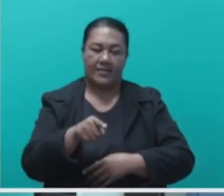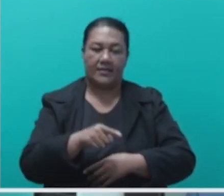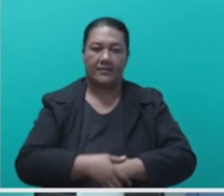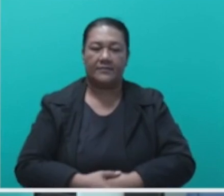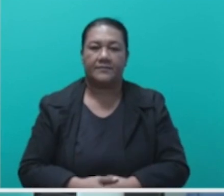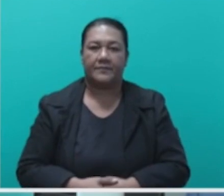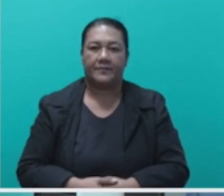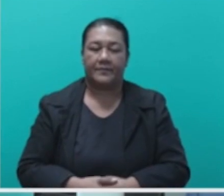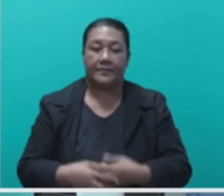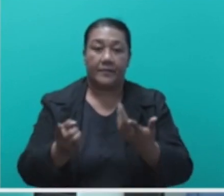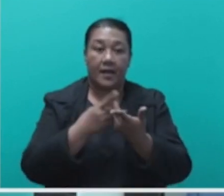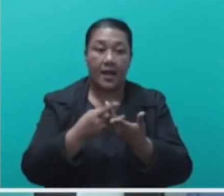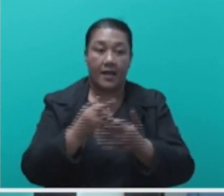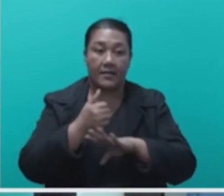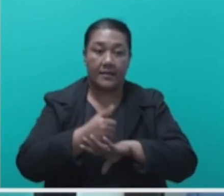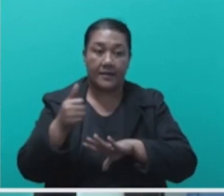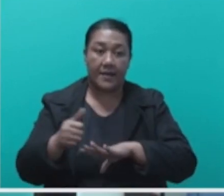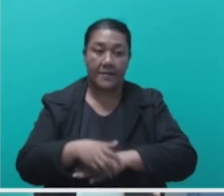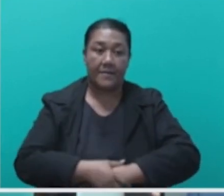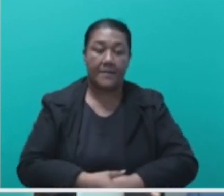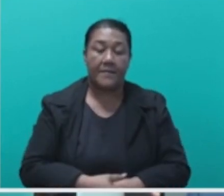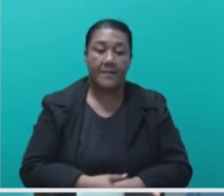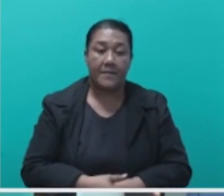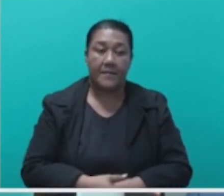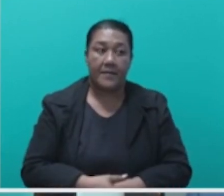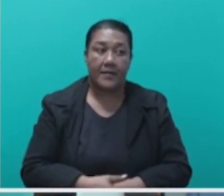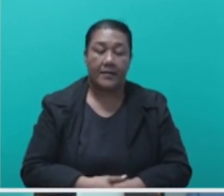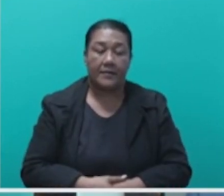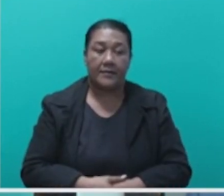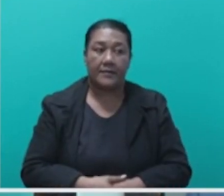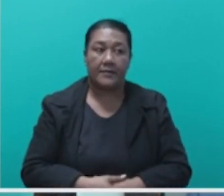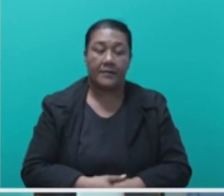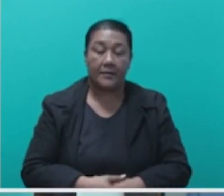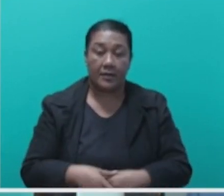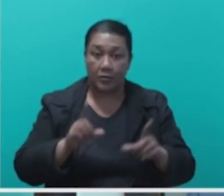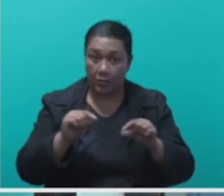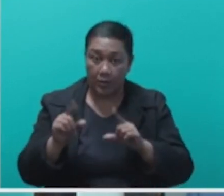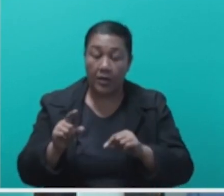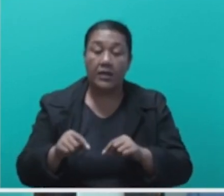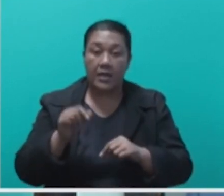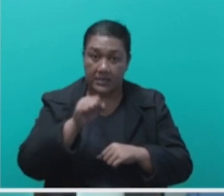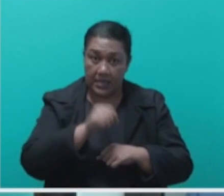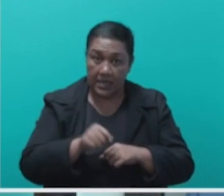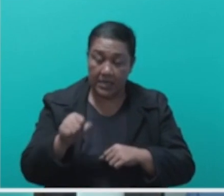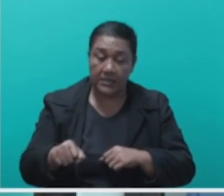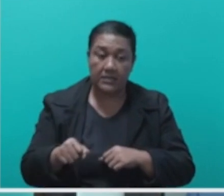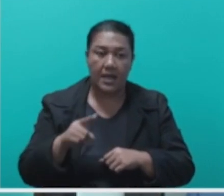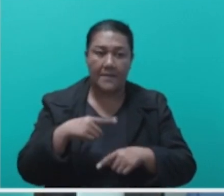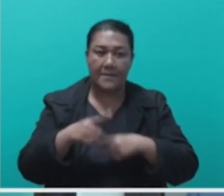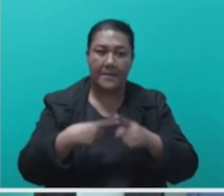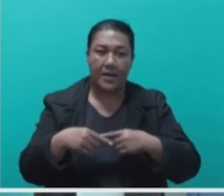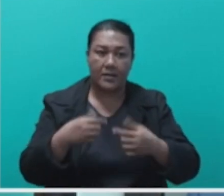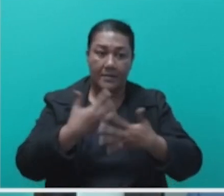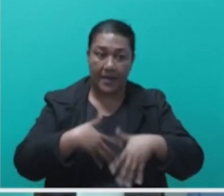If the anecdotal evidence is to be believed, Mr. Speaker, there has been serious dipping into public funds in the past,